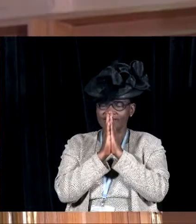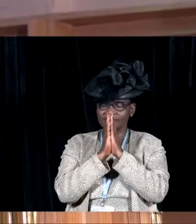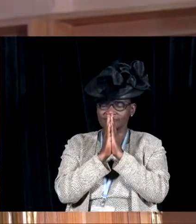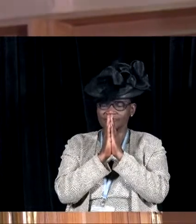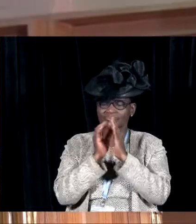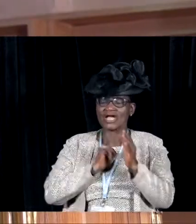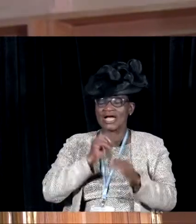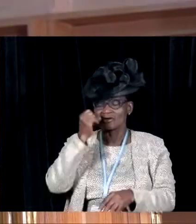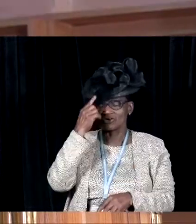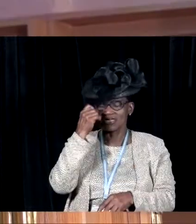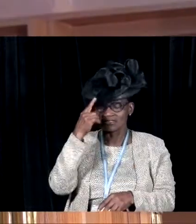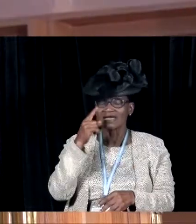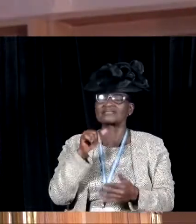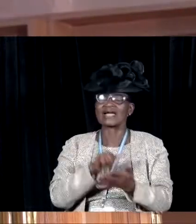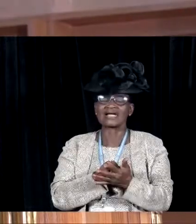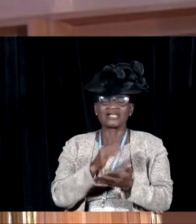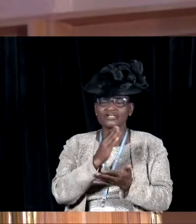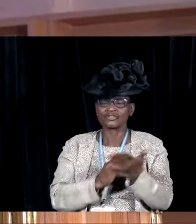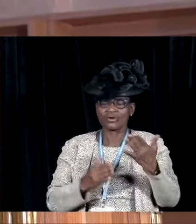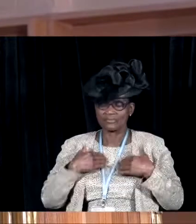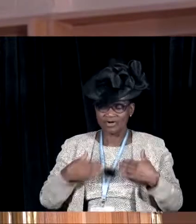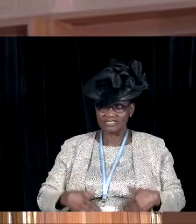I understand that somebody said that